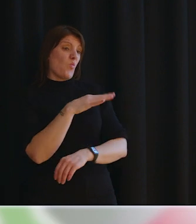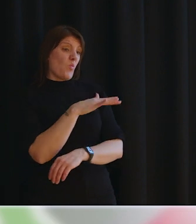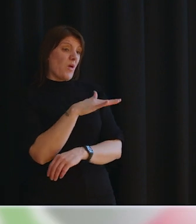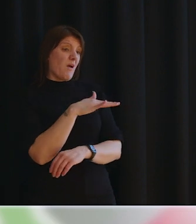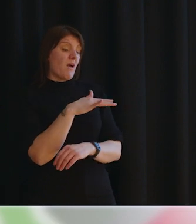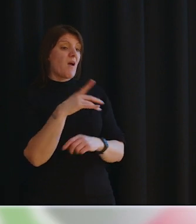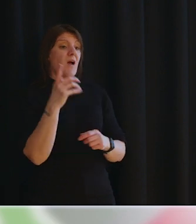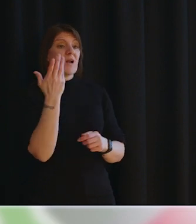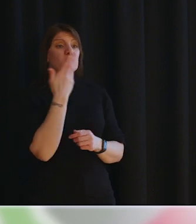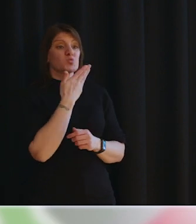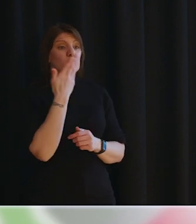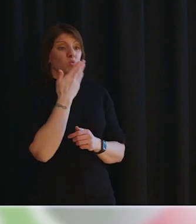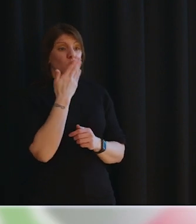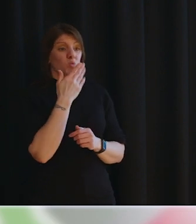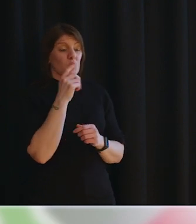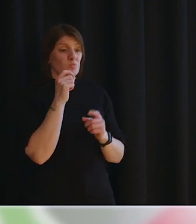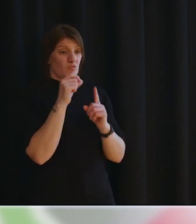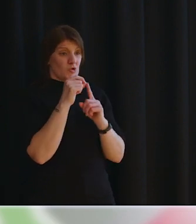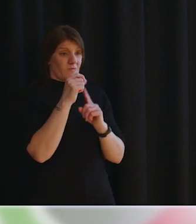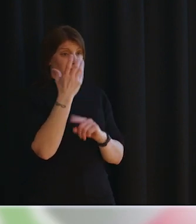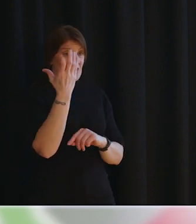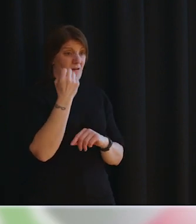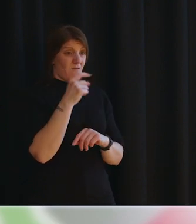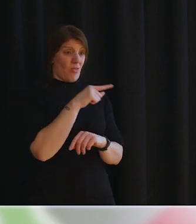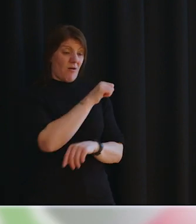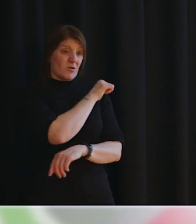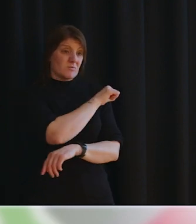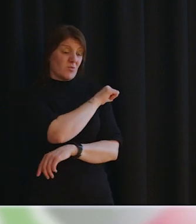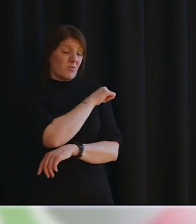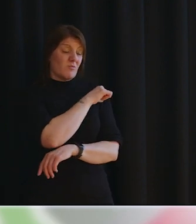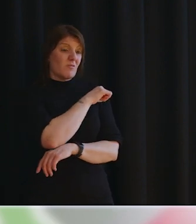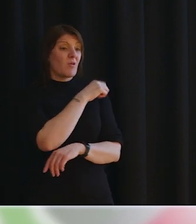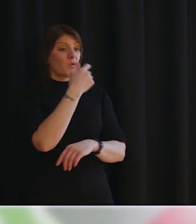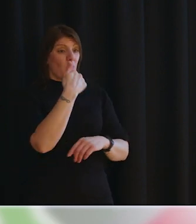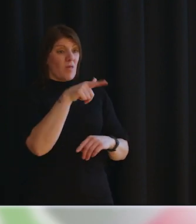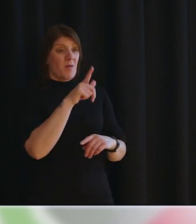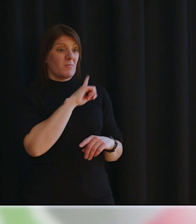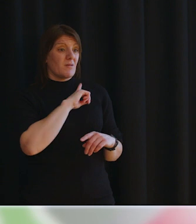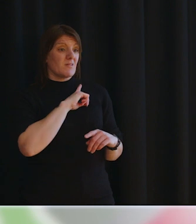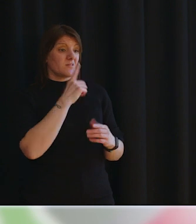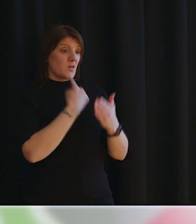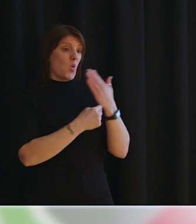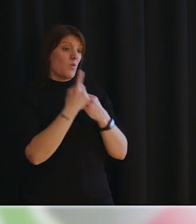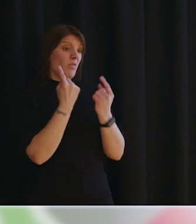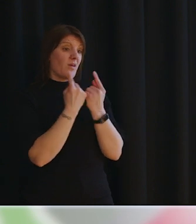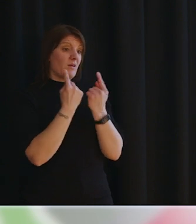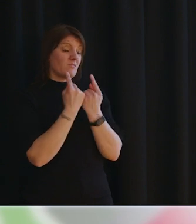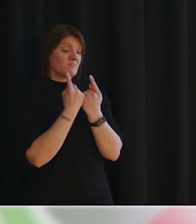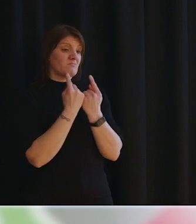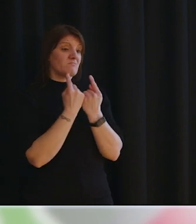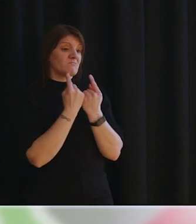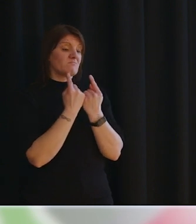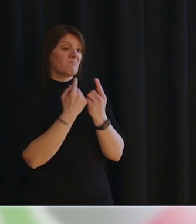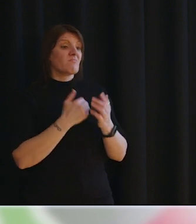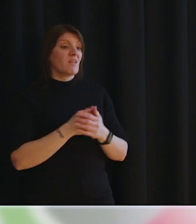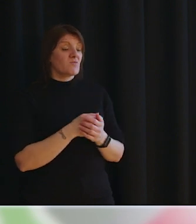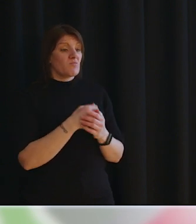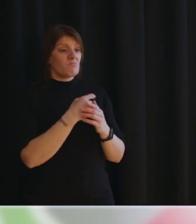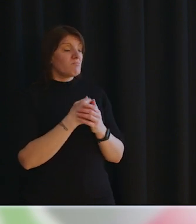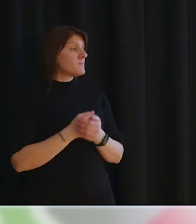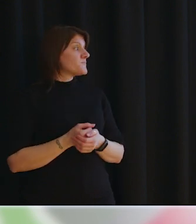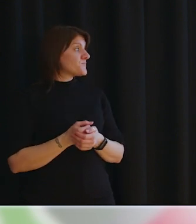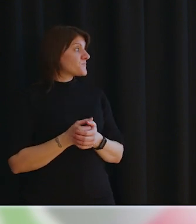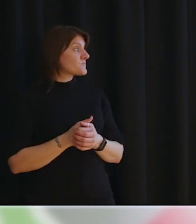school provision on that hospital, they might go there because that's the only thing. And even if they don't have an EHCP, they still need education and they'll go to that